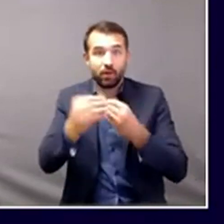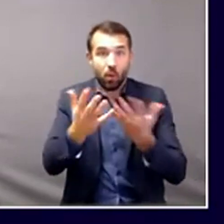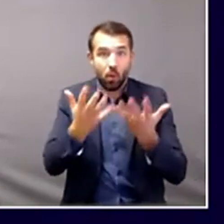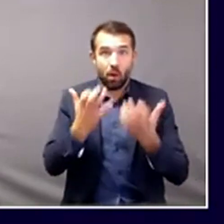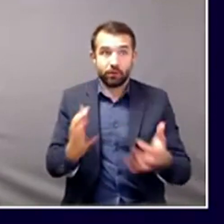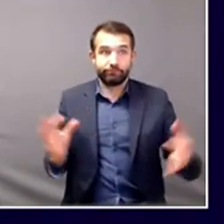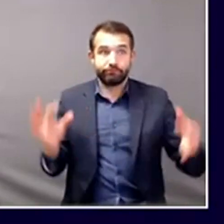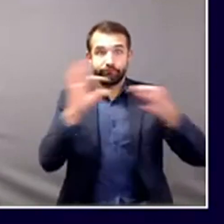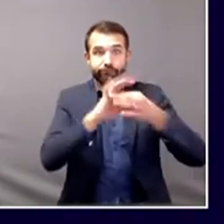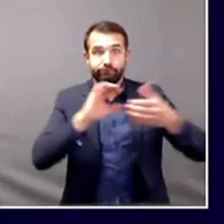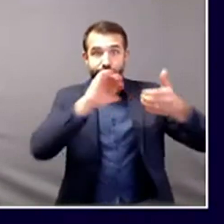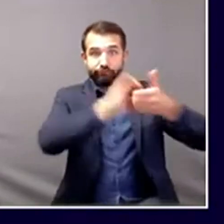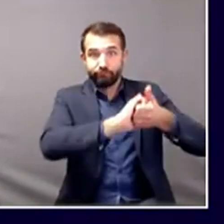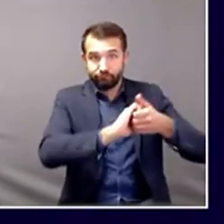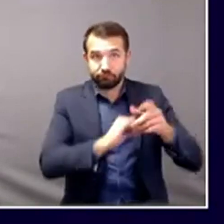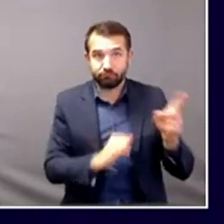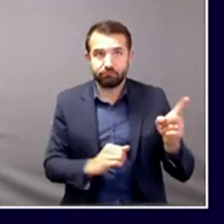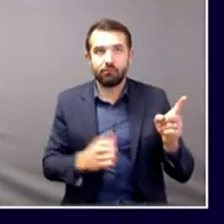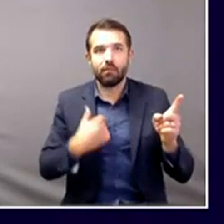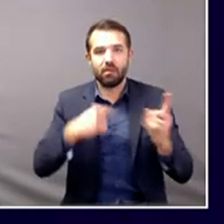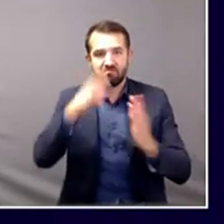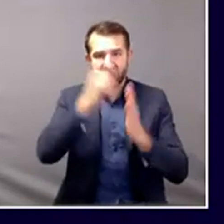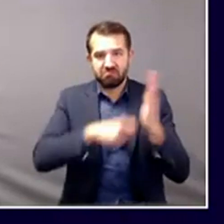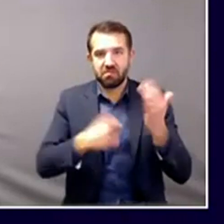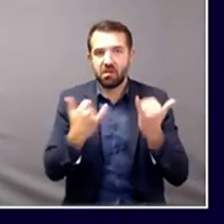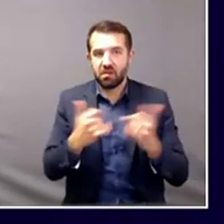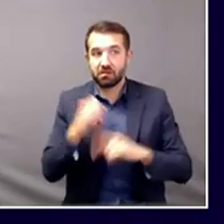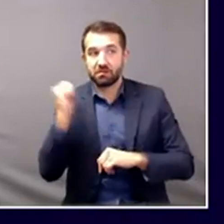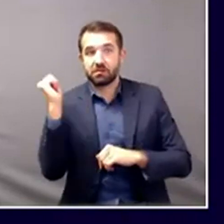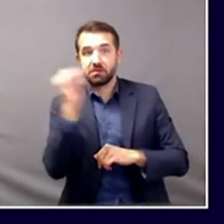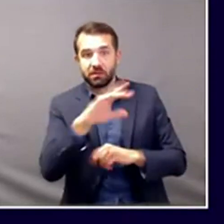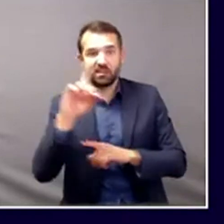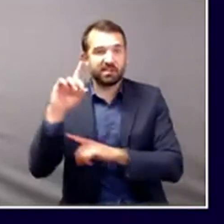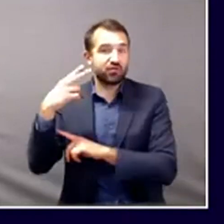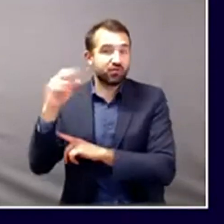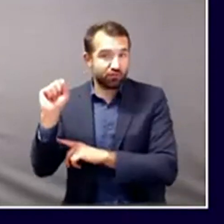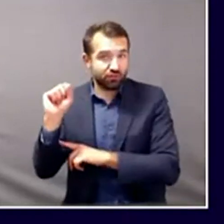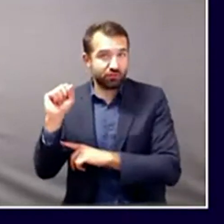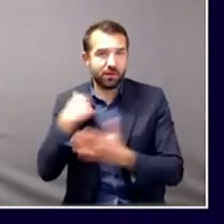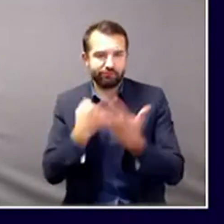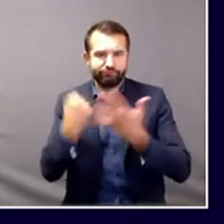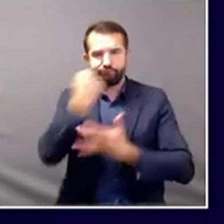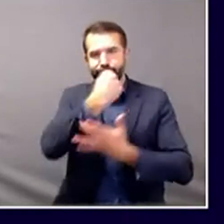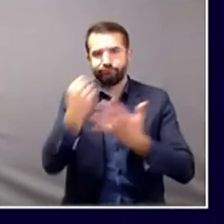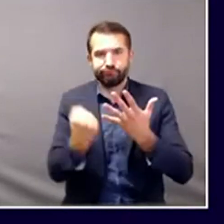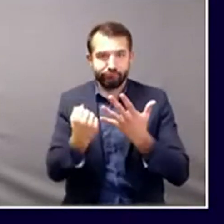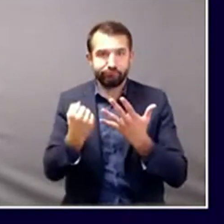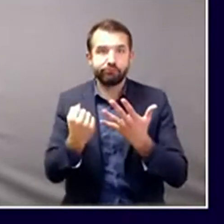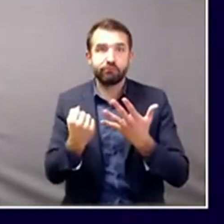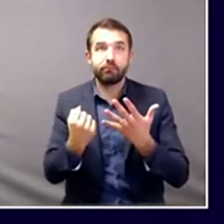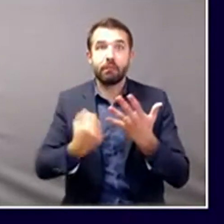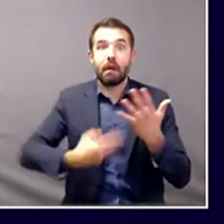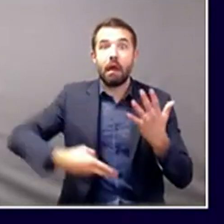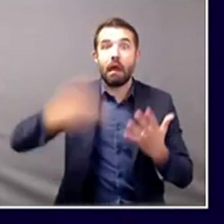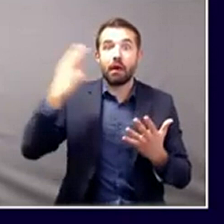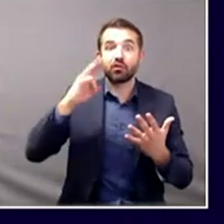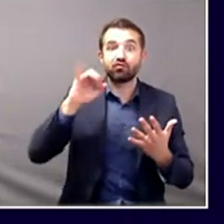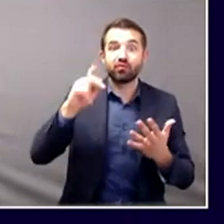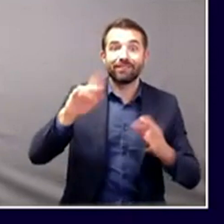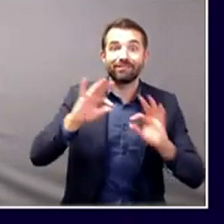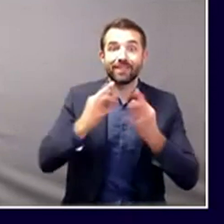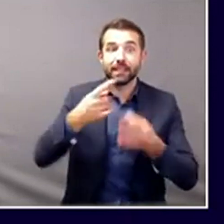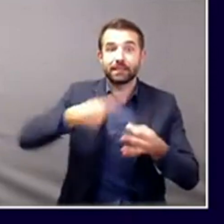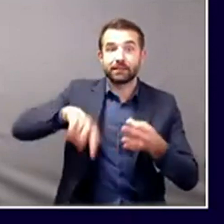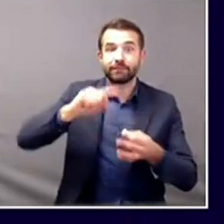for an allocation. The department will prioritize facilities that will use them for high-risk populations, in high-risk